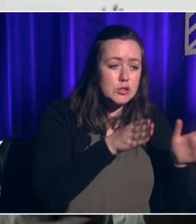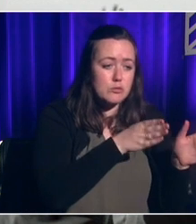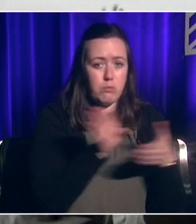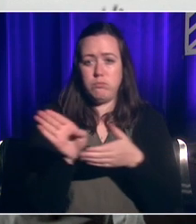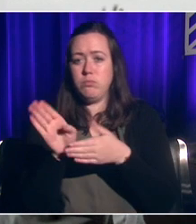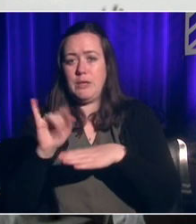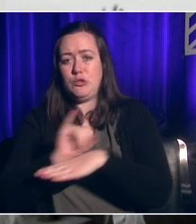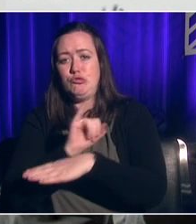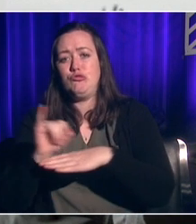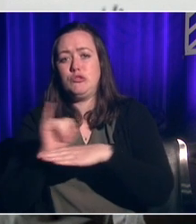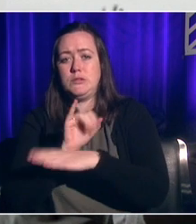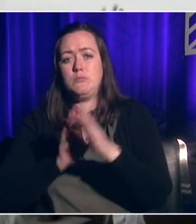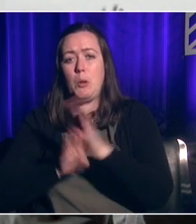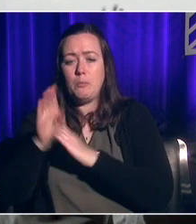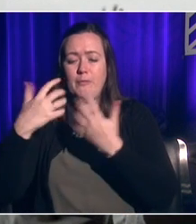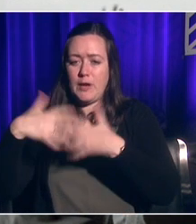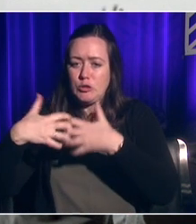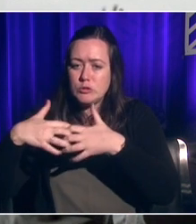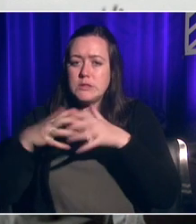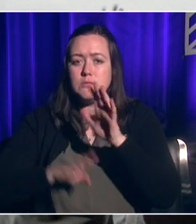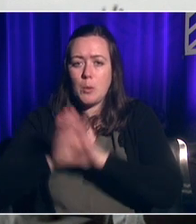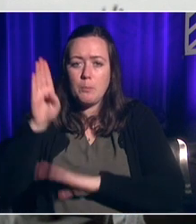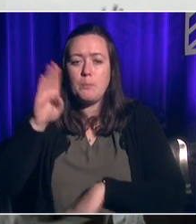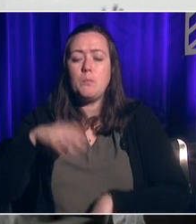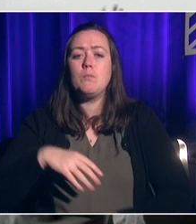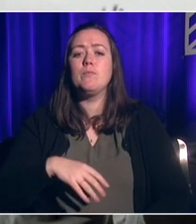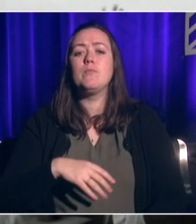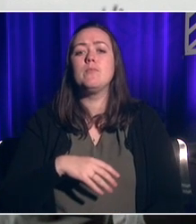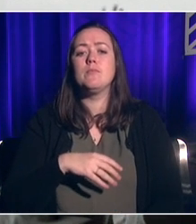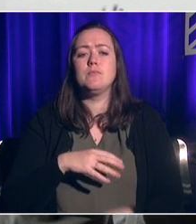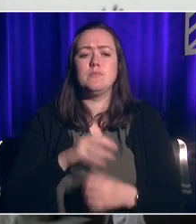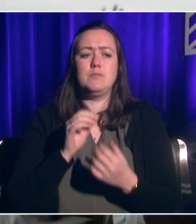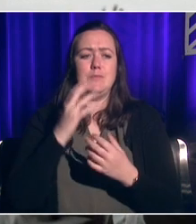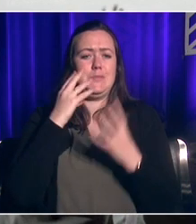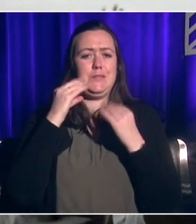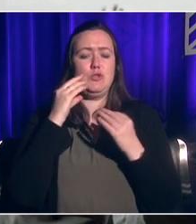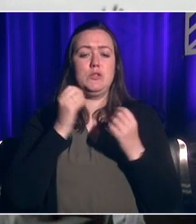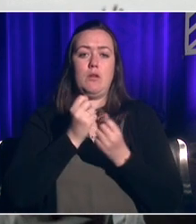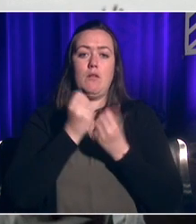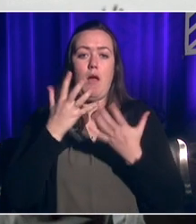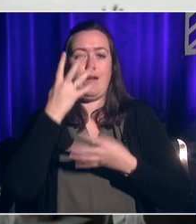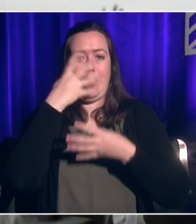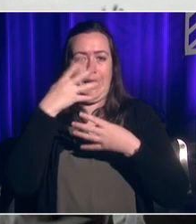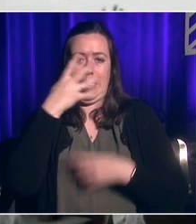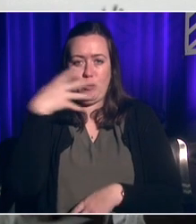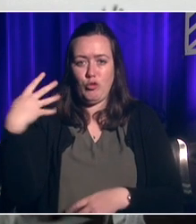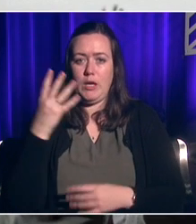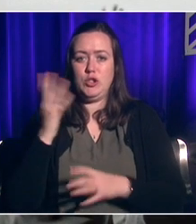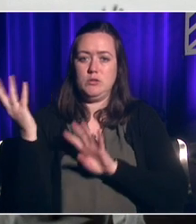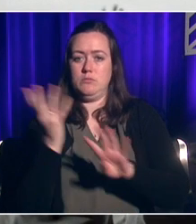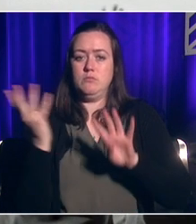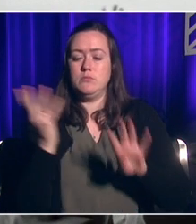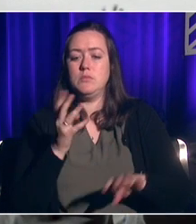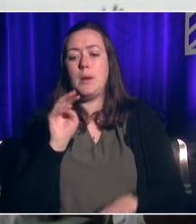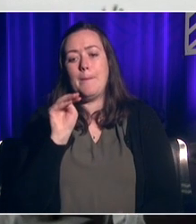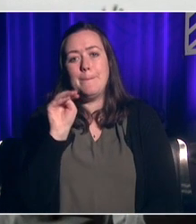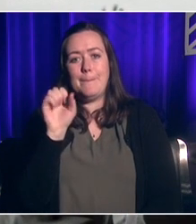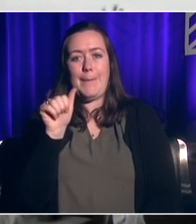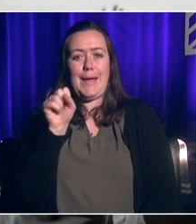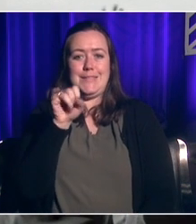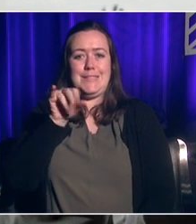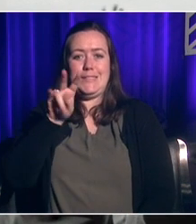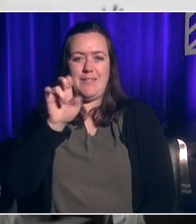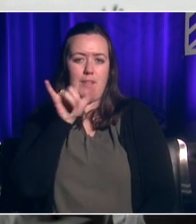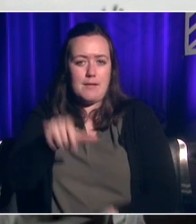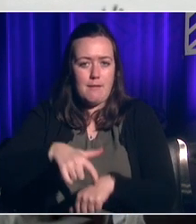industry, to factories. We were facing massive immigration, massive for that time.